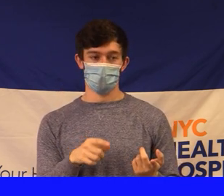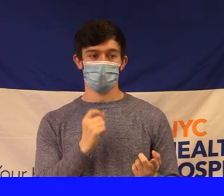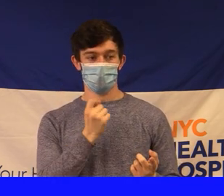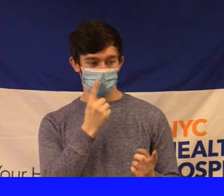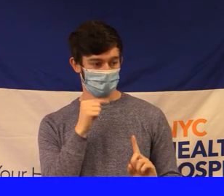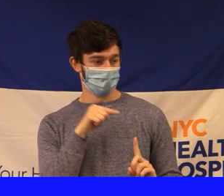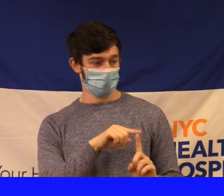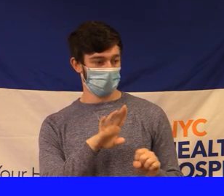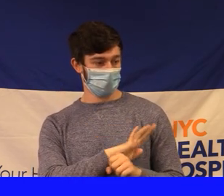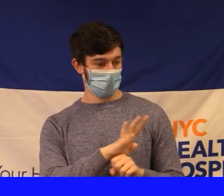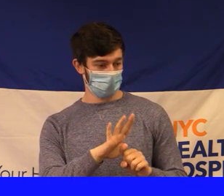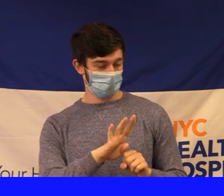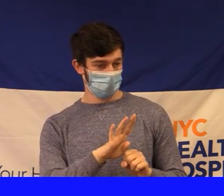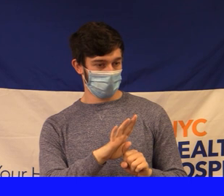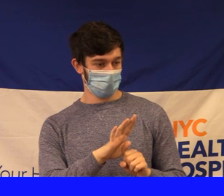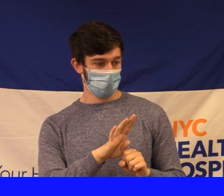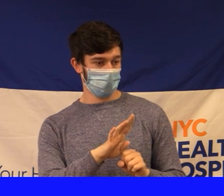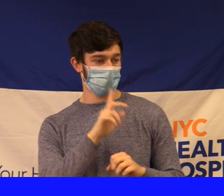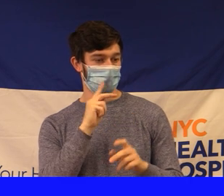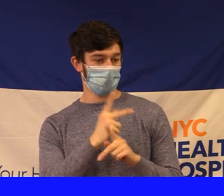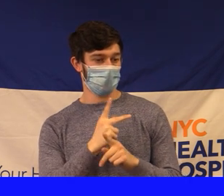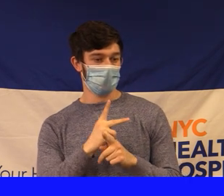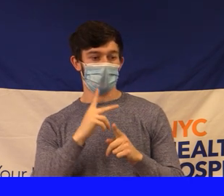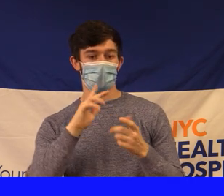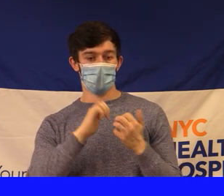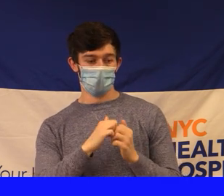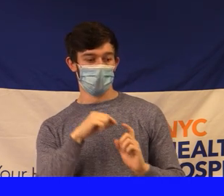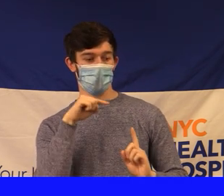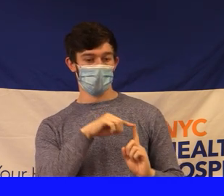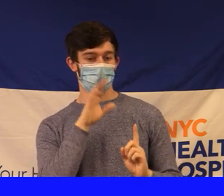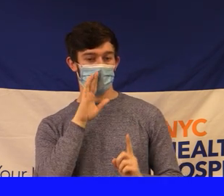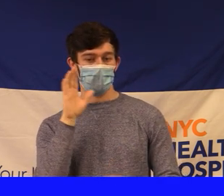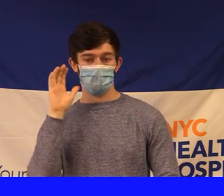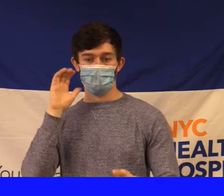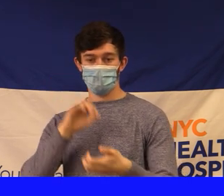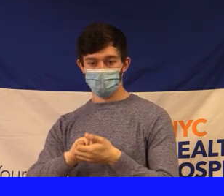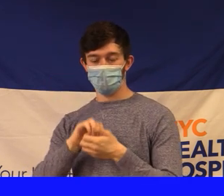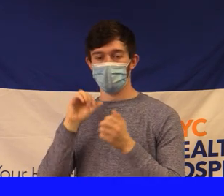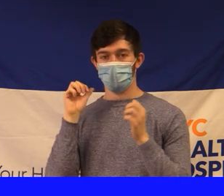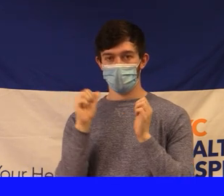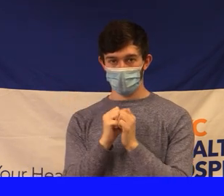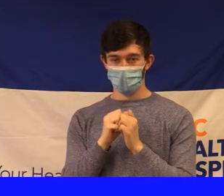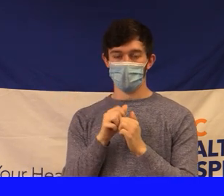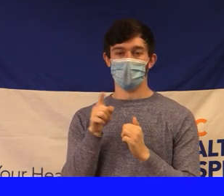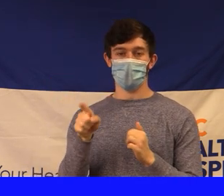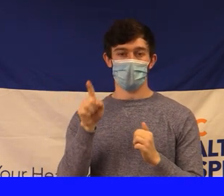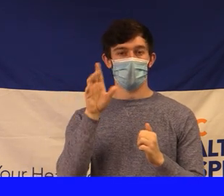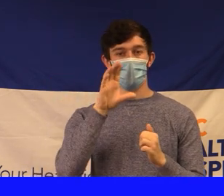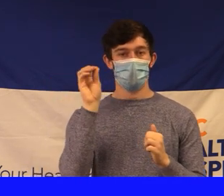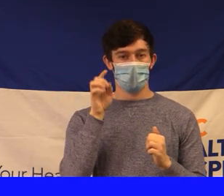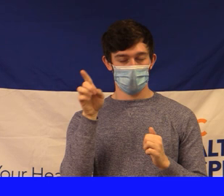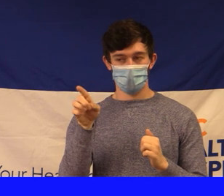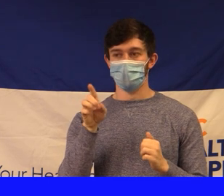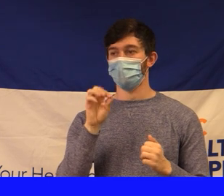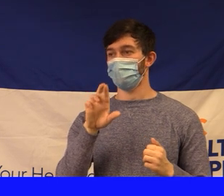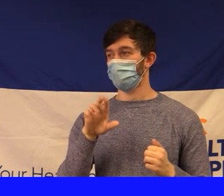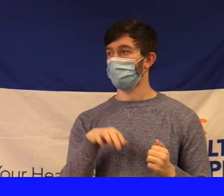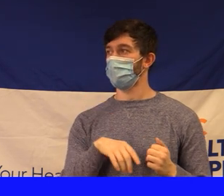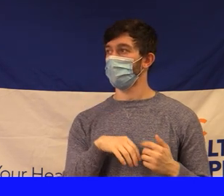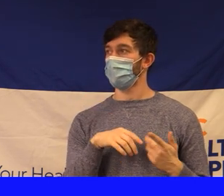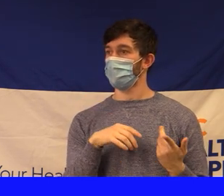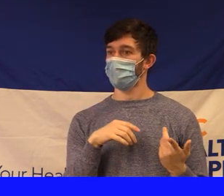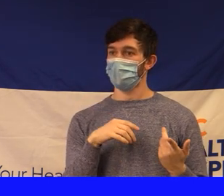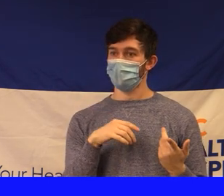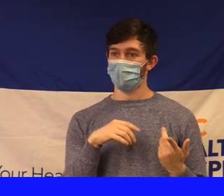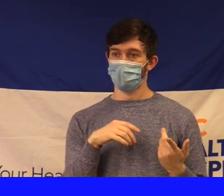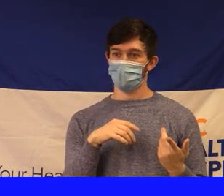business here and find a creative way to have people who either have companies or perhaps on the, you know, on